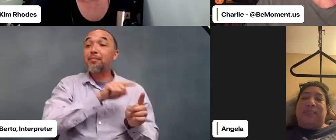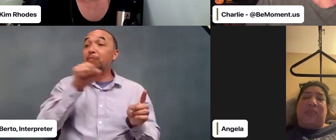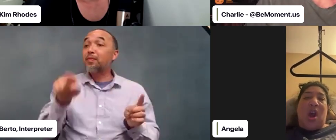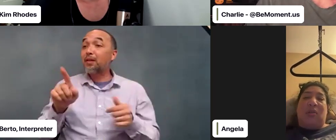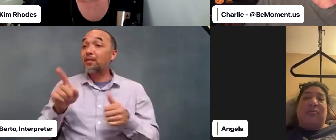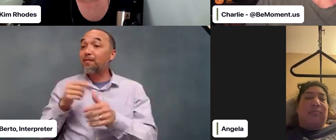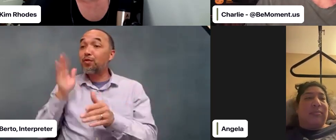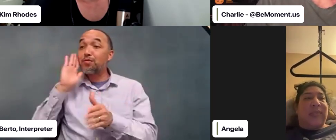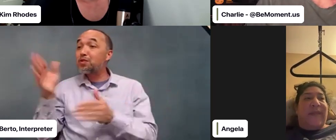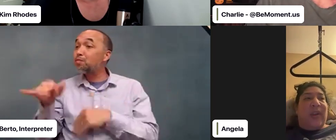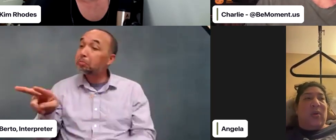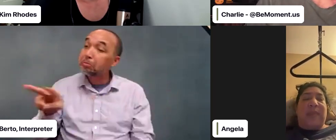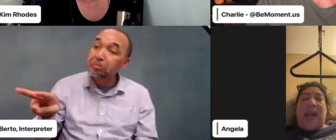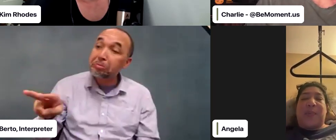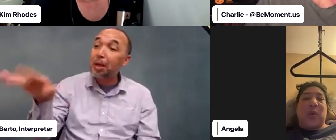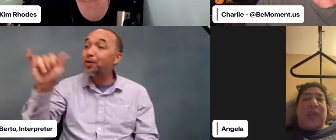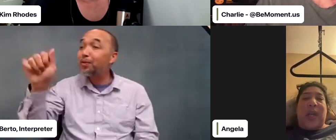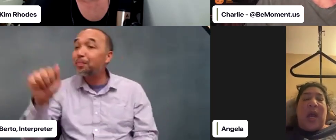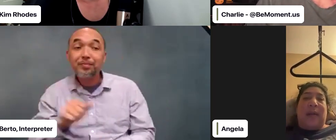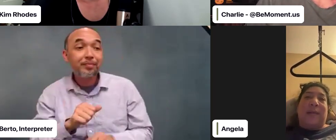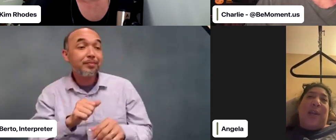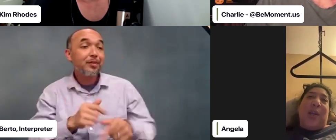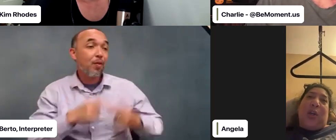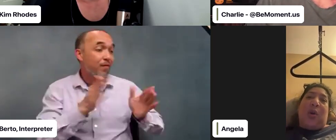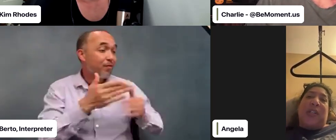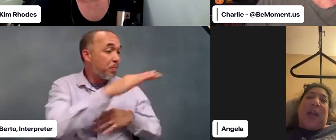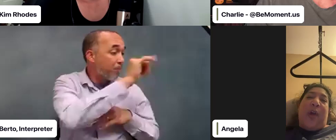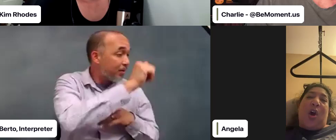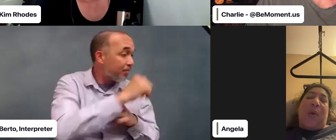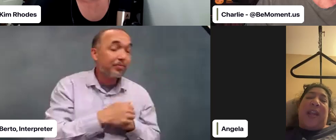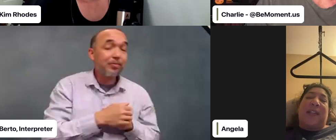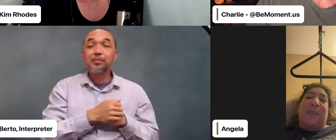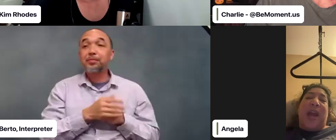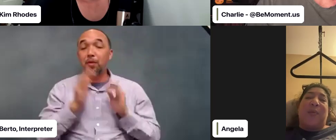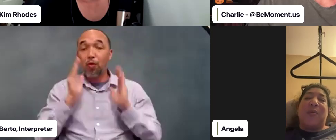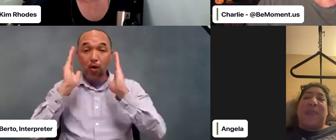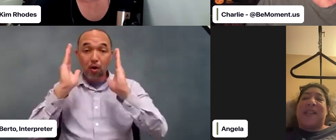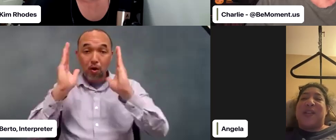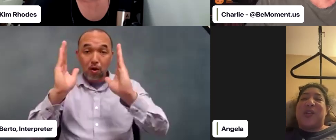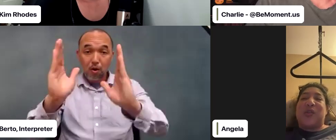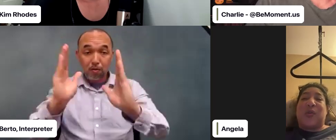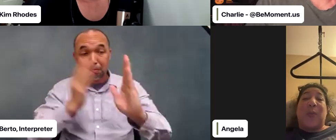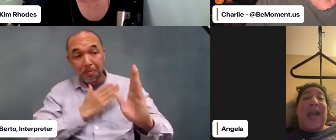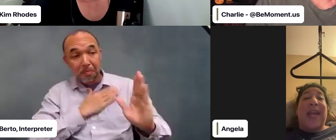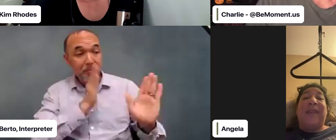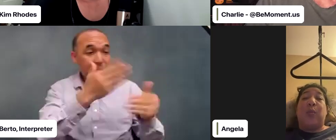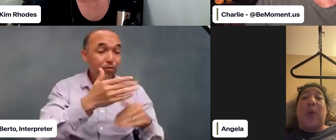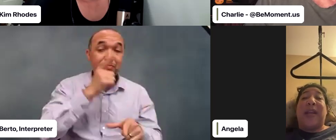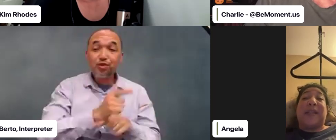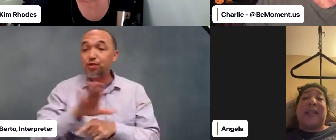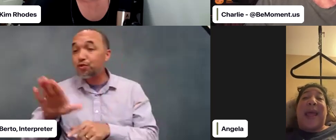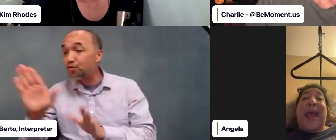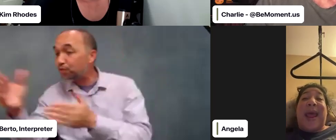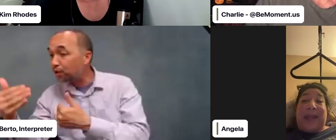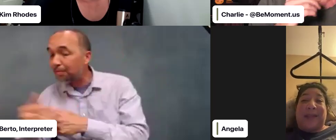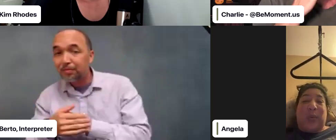bedroom, no. Living room, absolutely not. Go down the hallway into my room, my sister's room. I even went